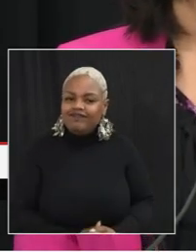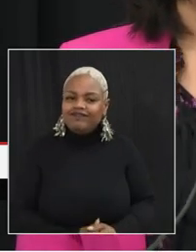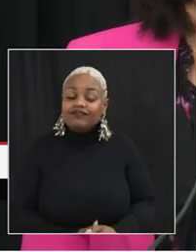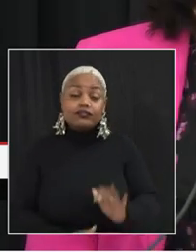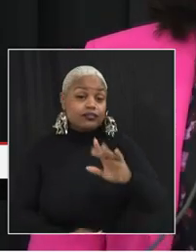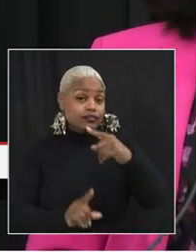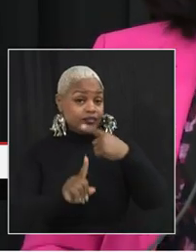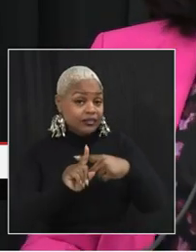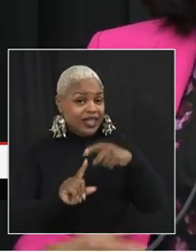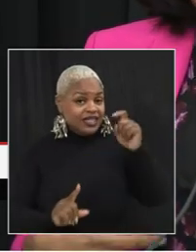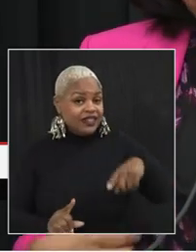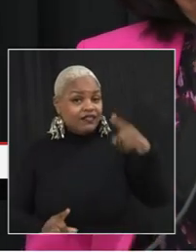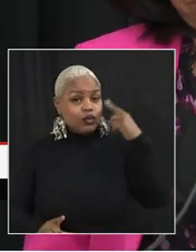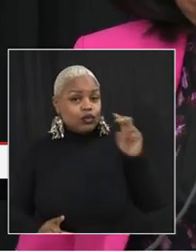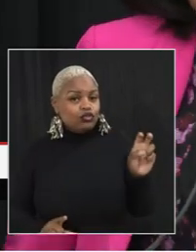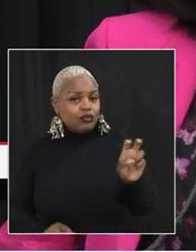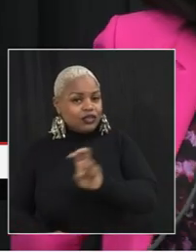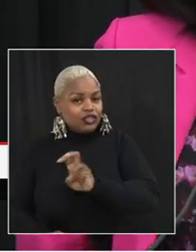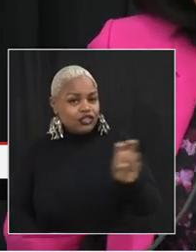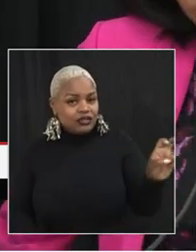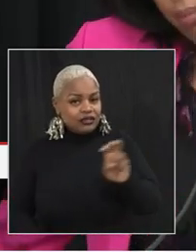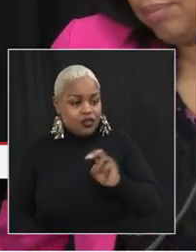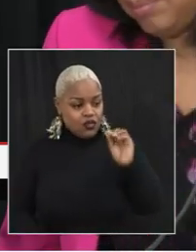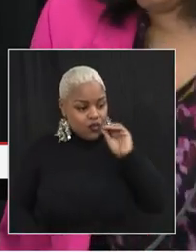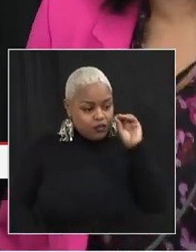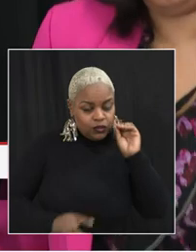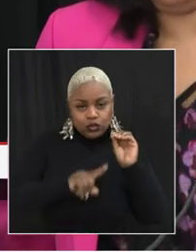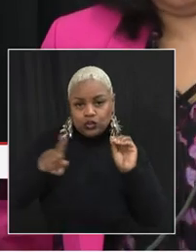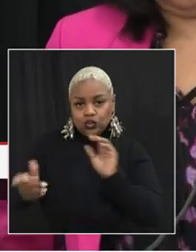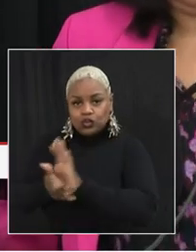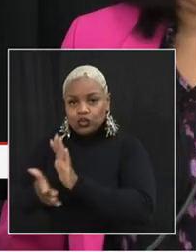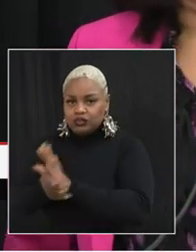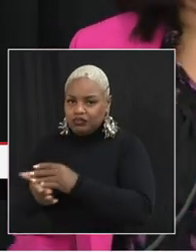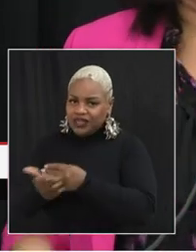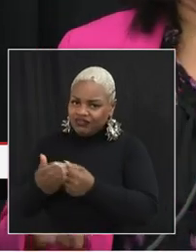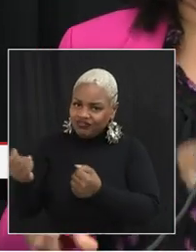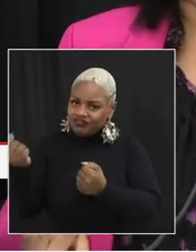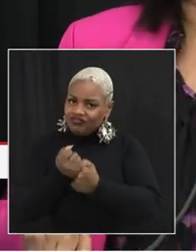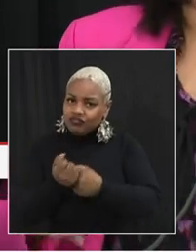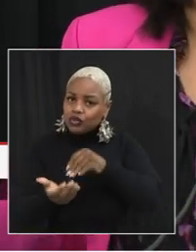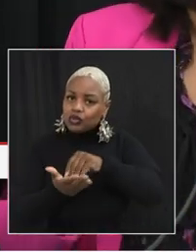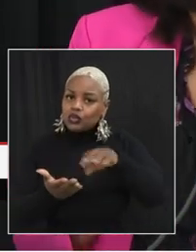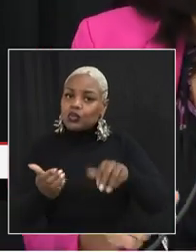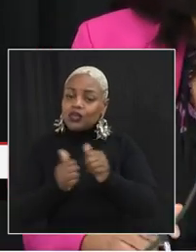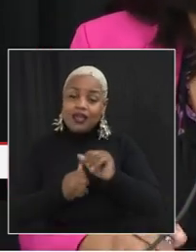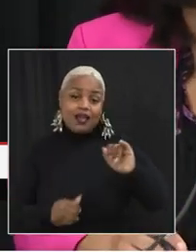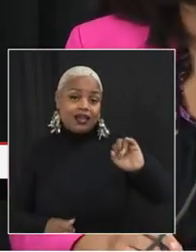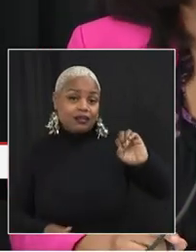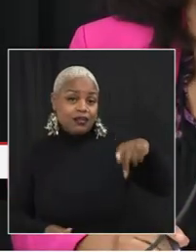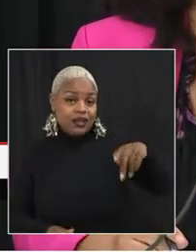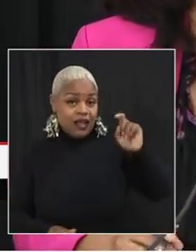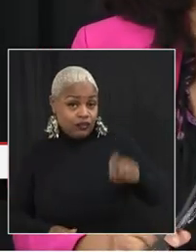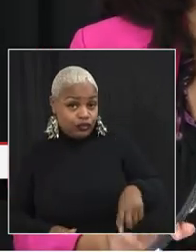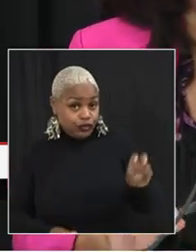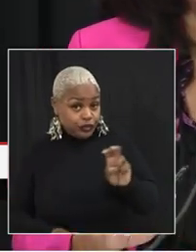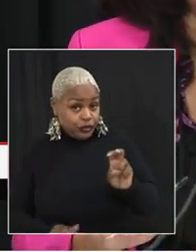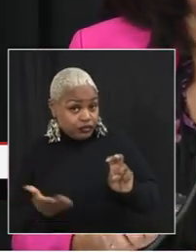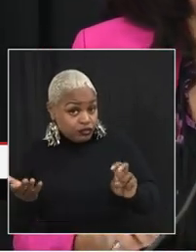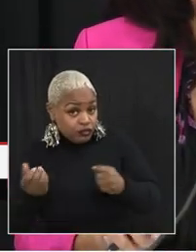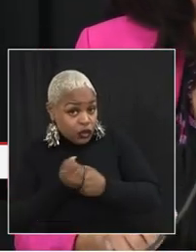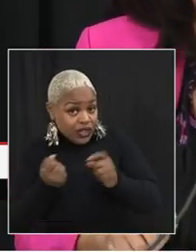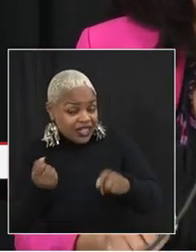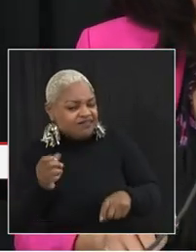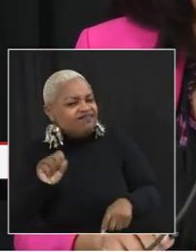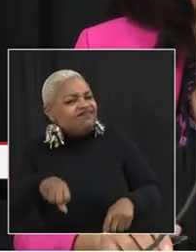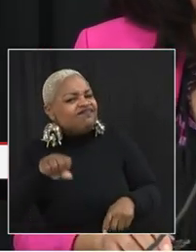made investments in transportation to ensure that children who have IEPs that need transportation are able to get from their home to the school